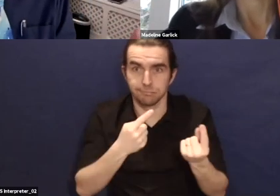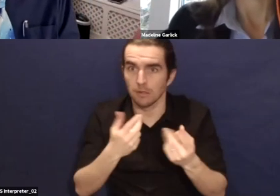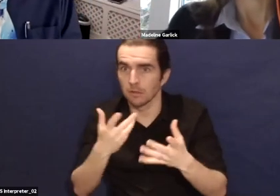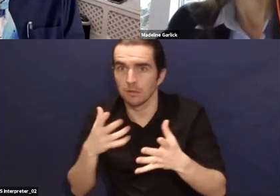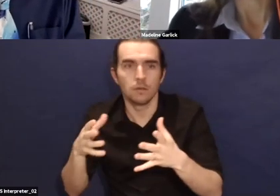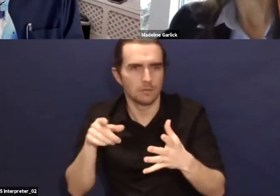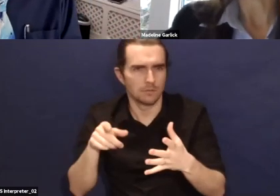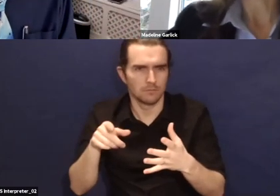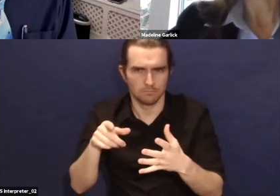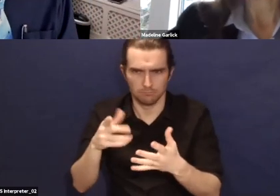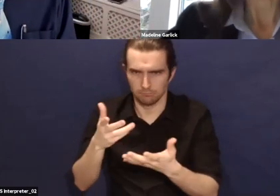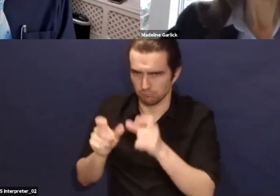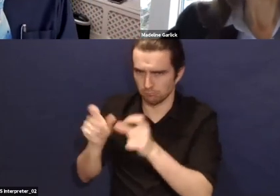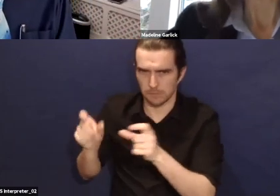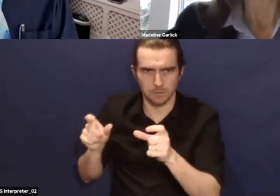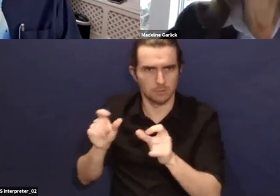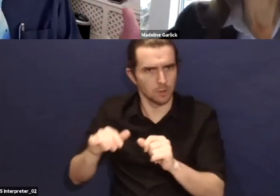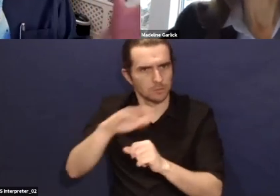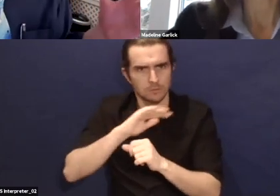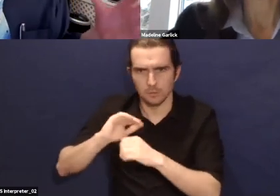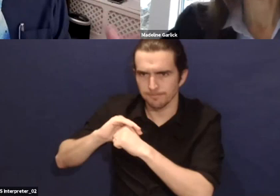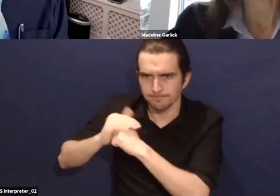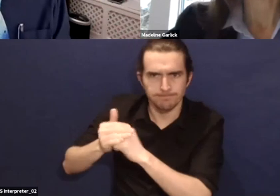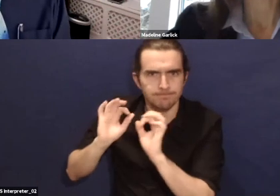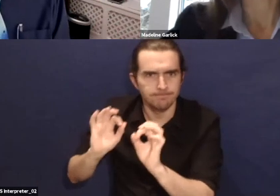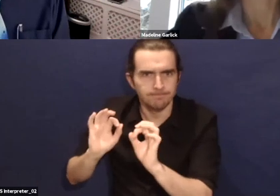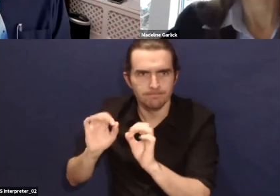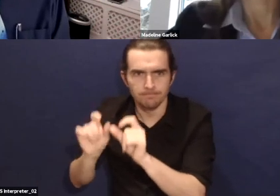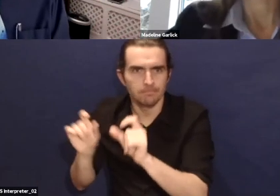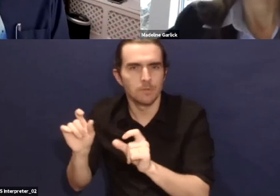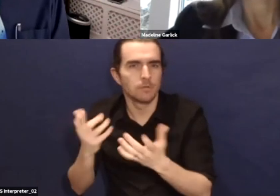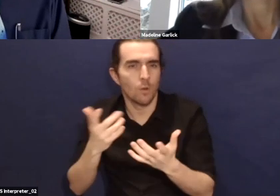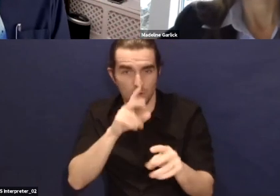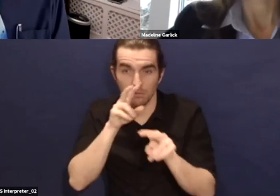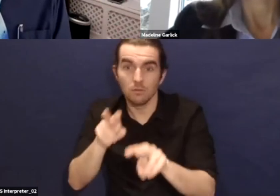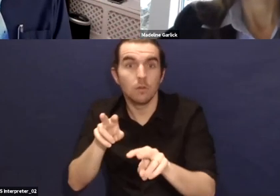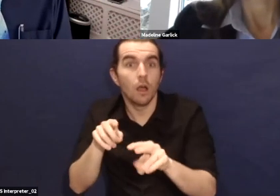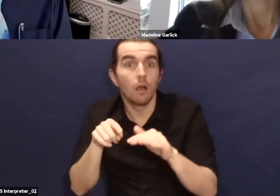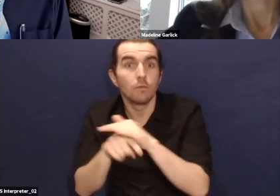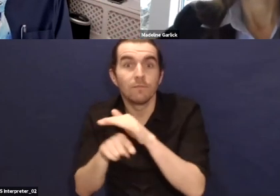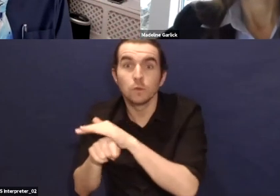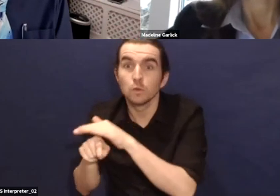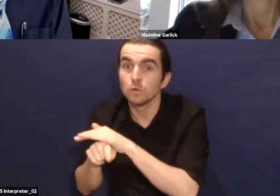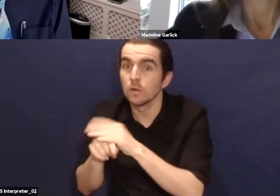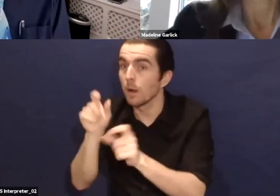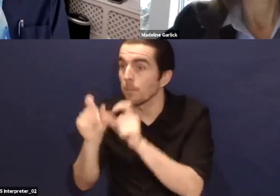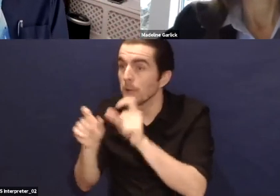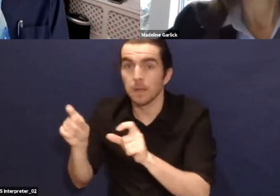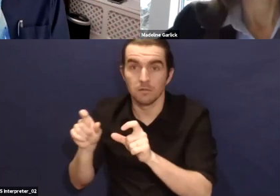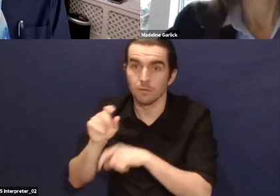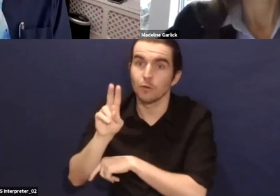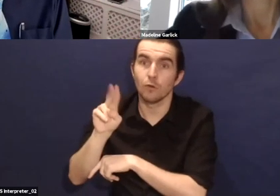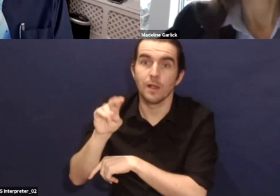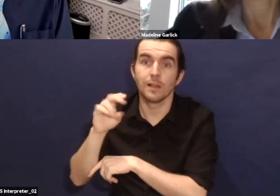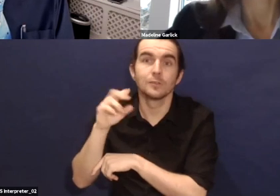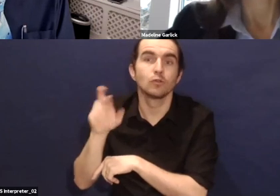to UNHCR into remote settlements, if you think it's only going to be 6 months that they're going to